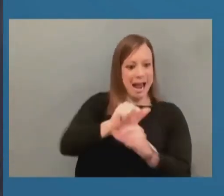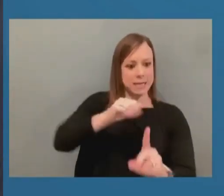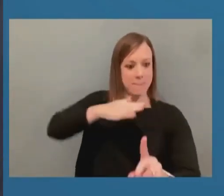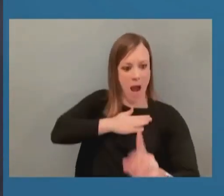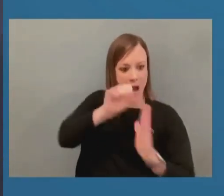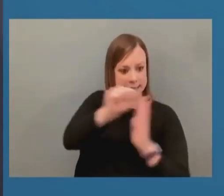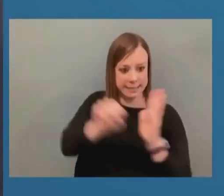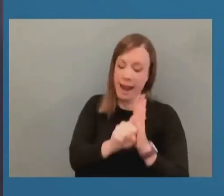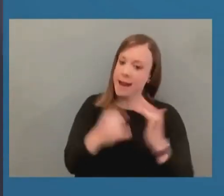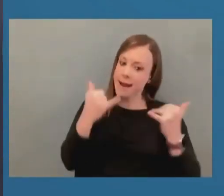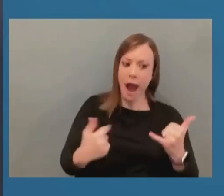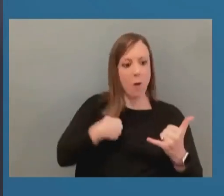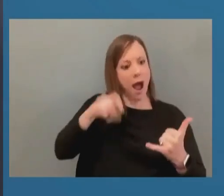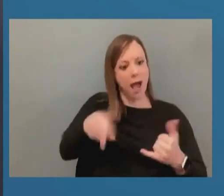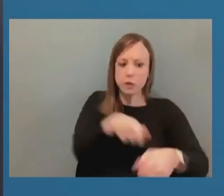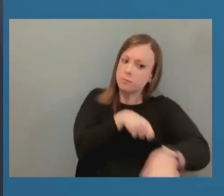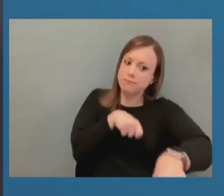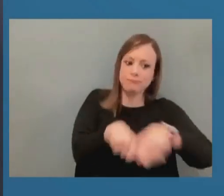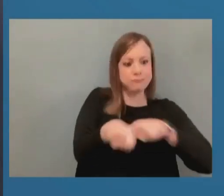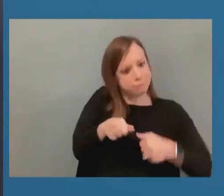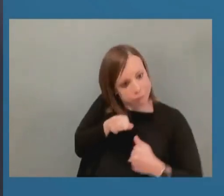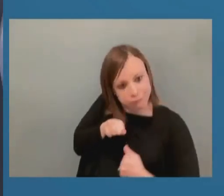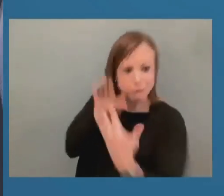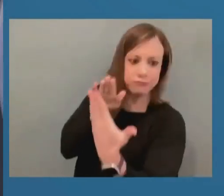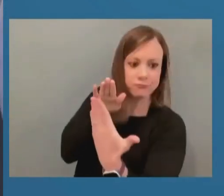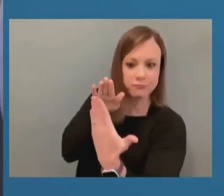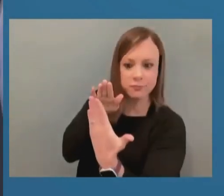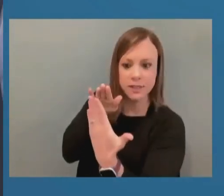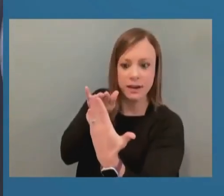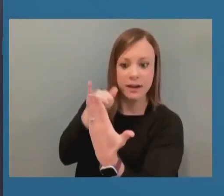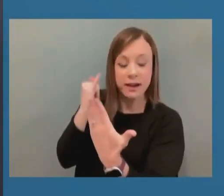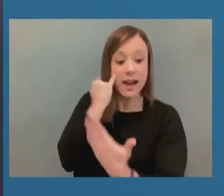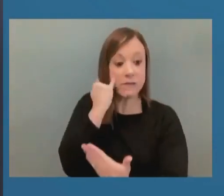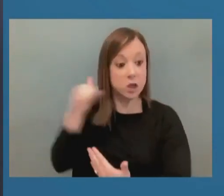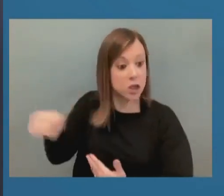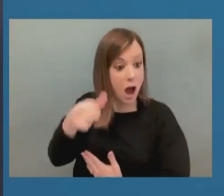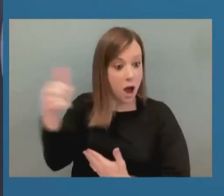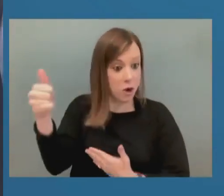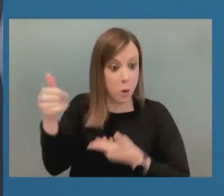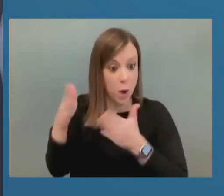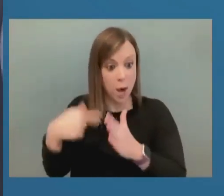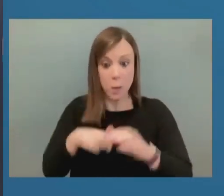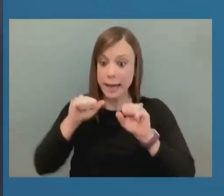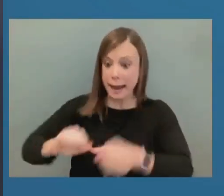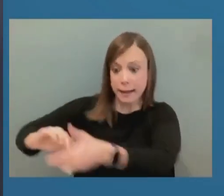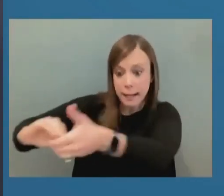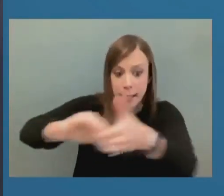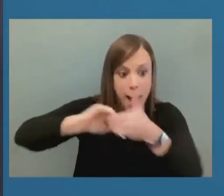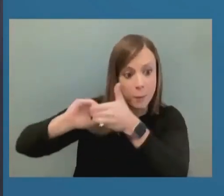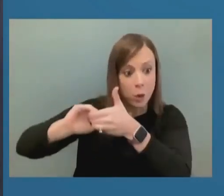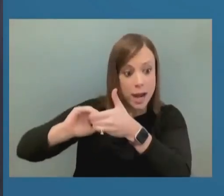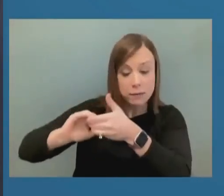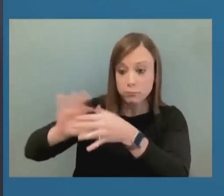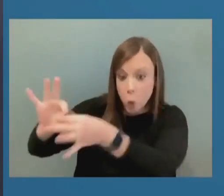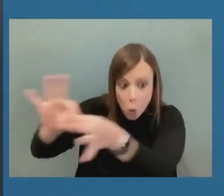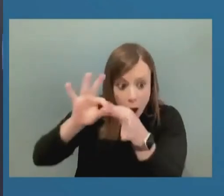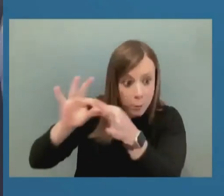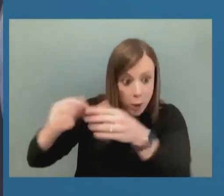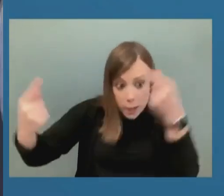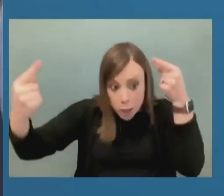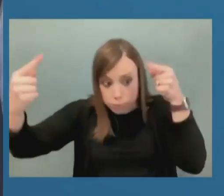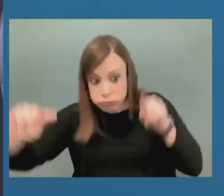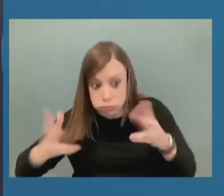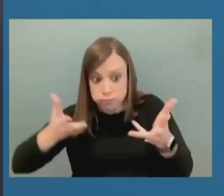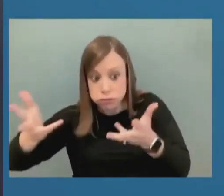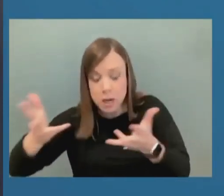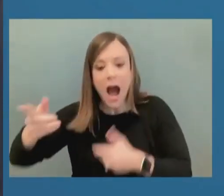this issue. If there's another area we can have collaboration, cooperation, serve our mutual constituents because he does represent New York at the